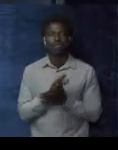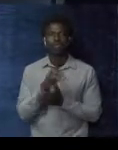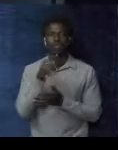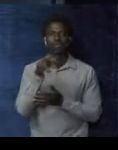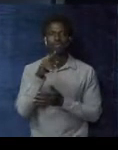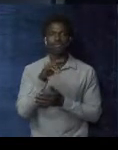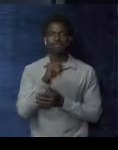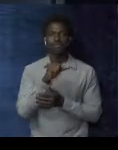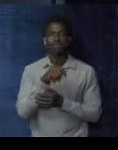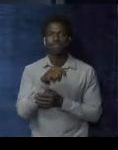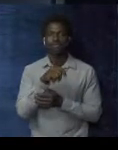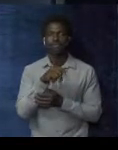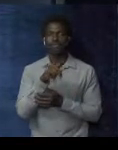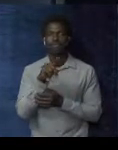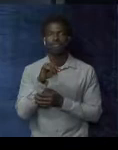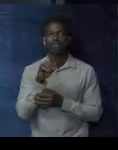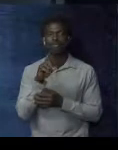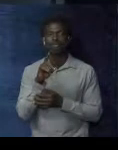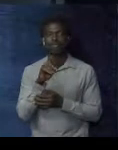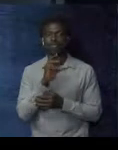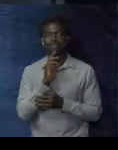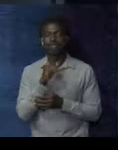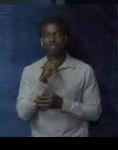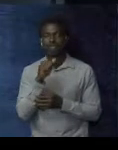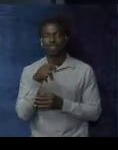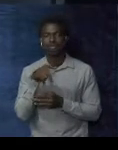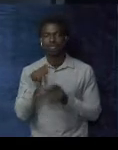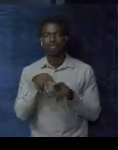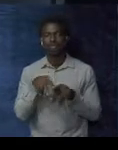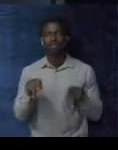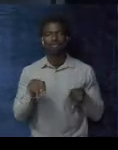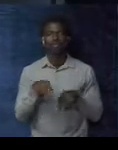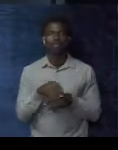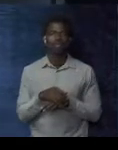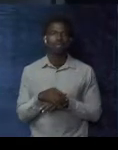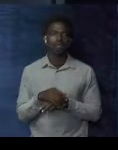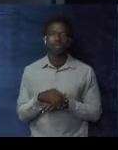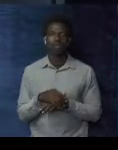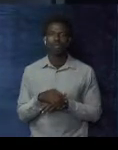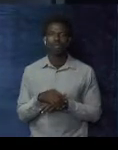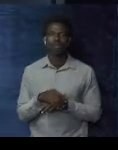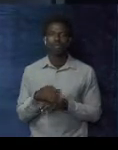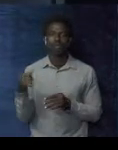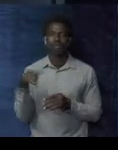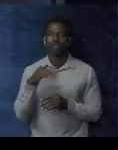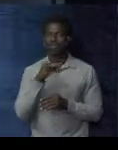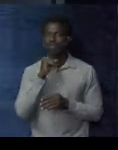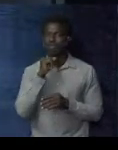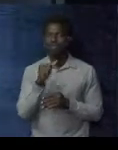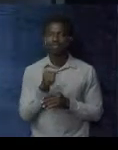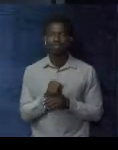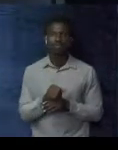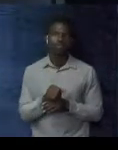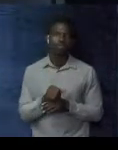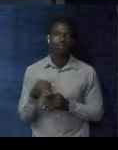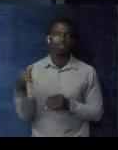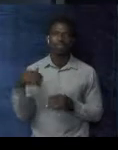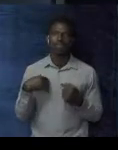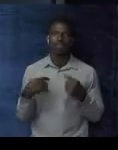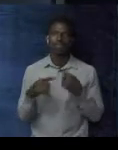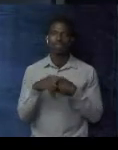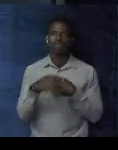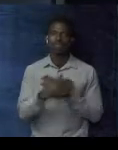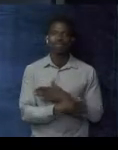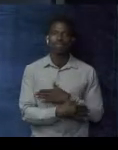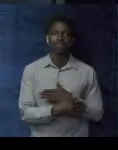trapezoids are not parallelograms. When trapezoids have one set of sides that are not parallel, parallelograms must have